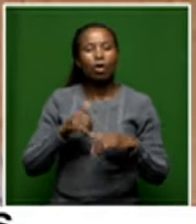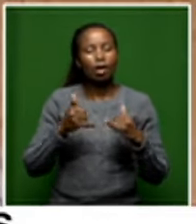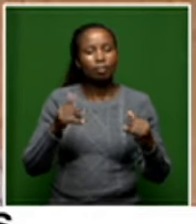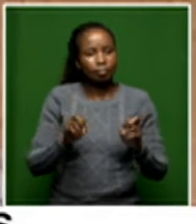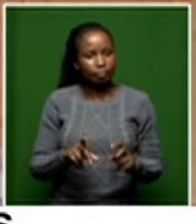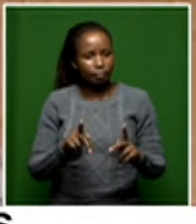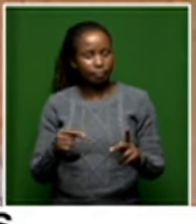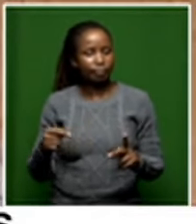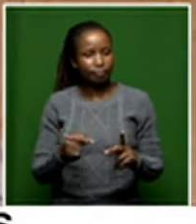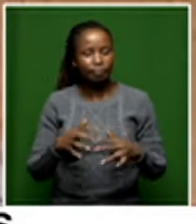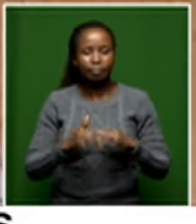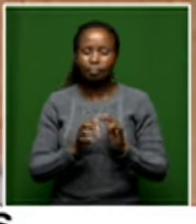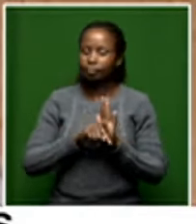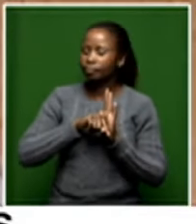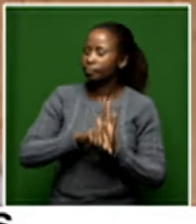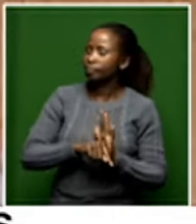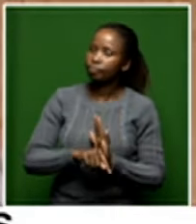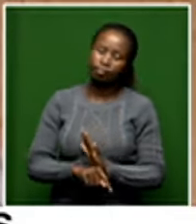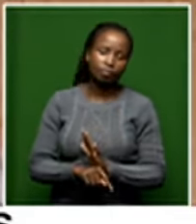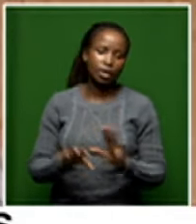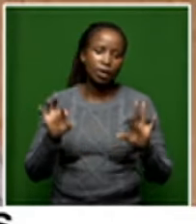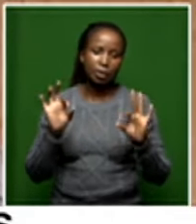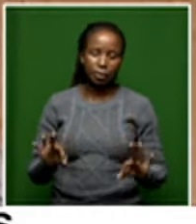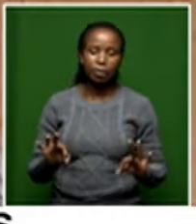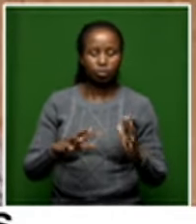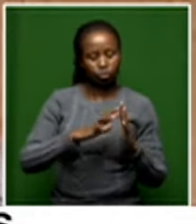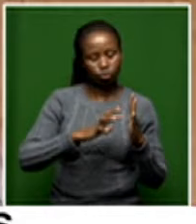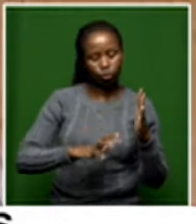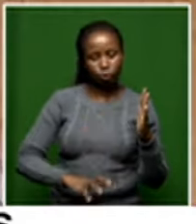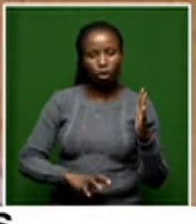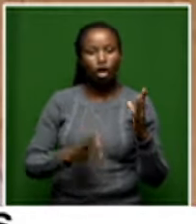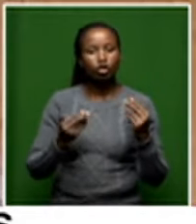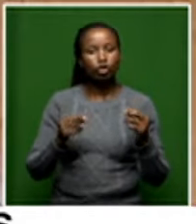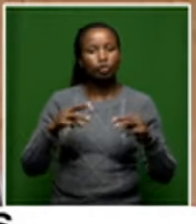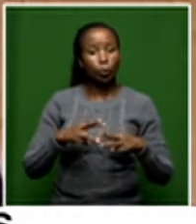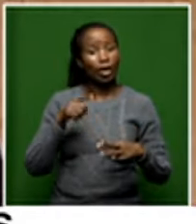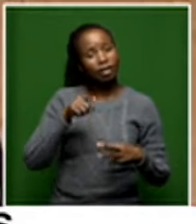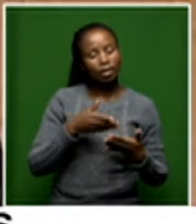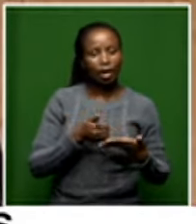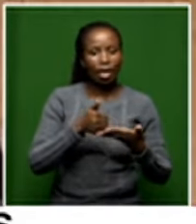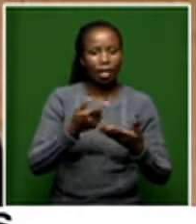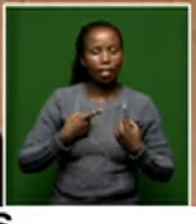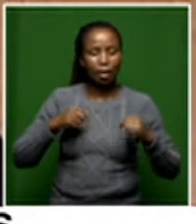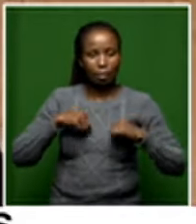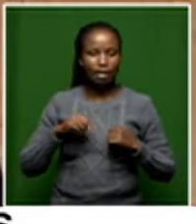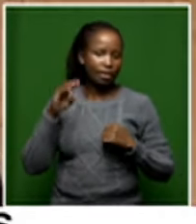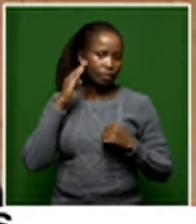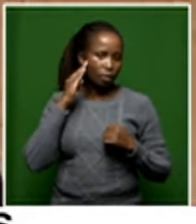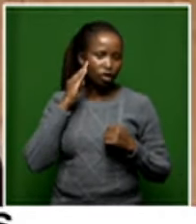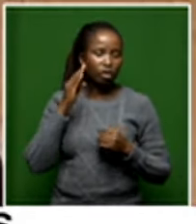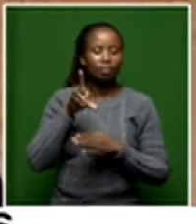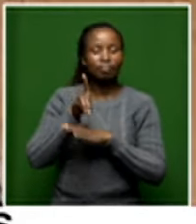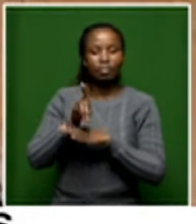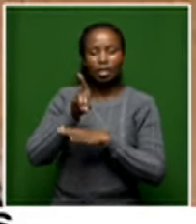we've built a very detailed and quite sophisticated software that will help us gather data, but it's very easy to